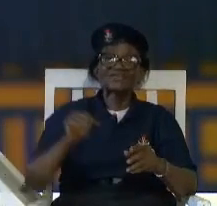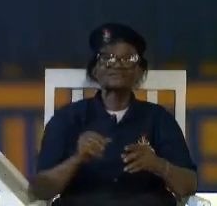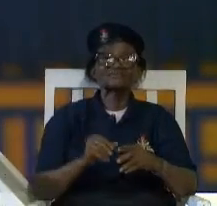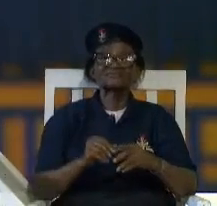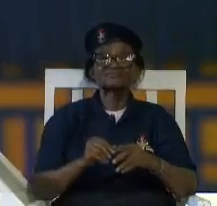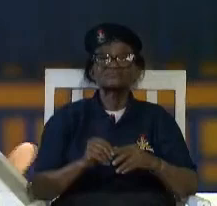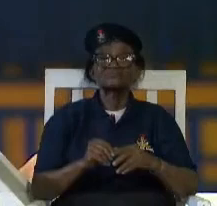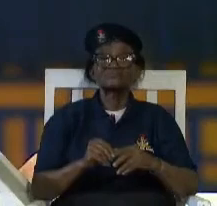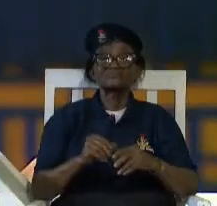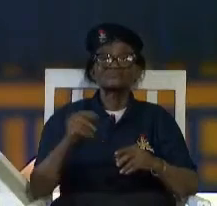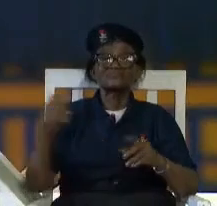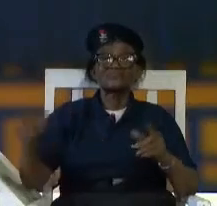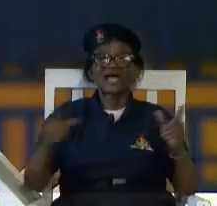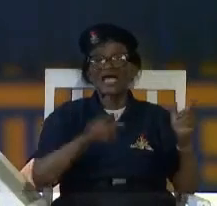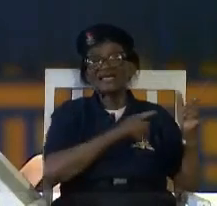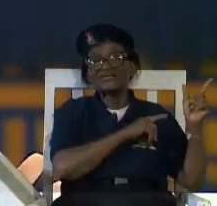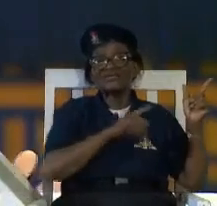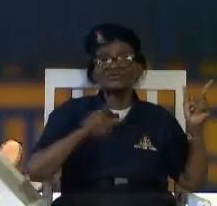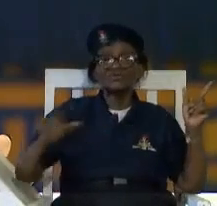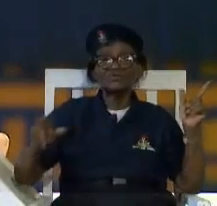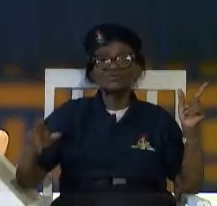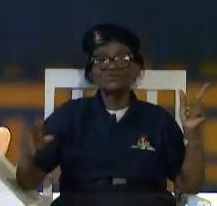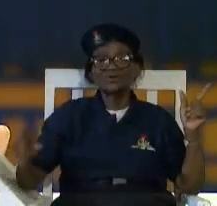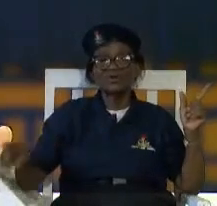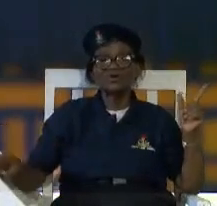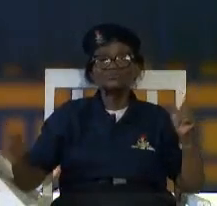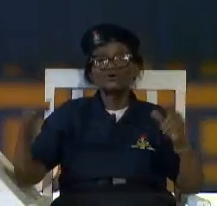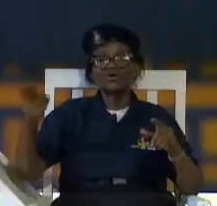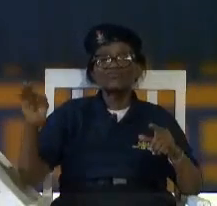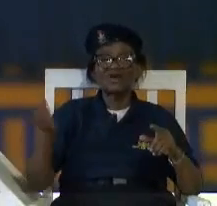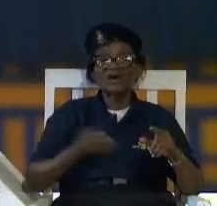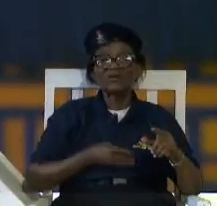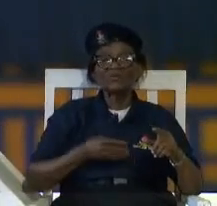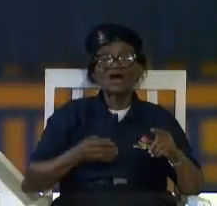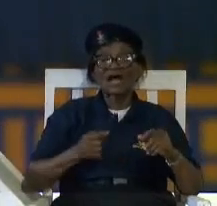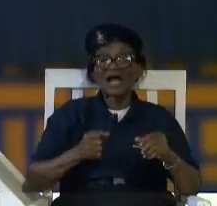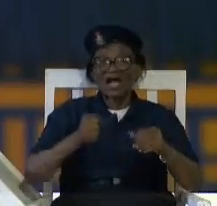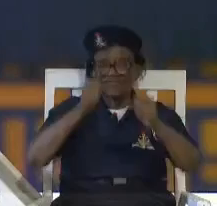Psalm 19:7. The laws of our Father. Perfect.